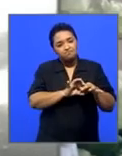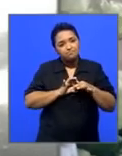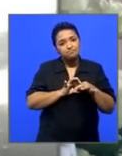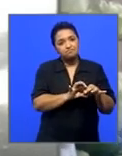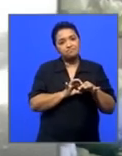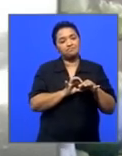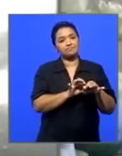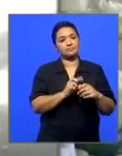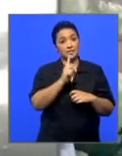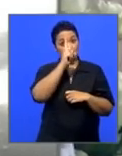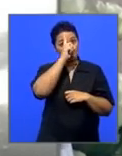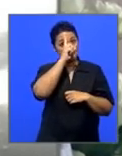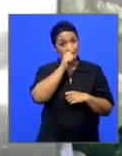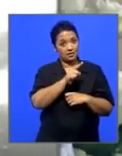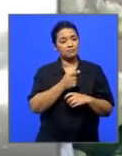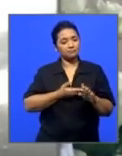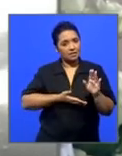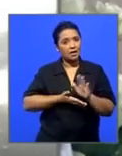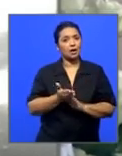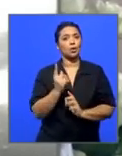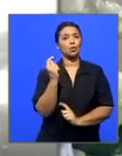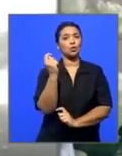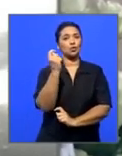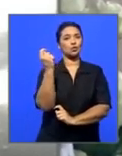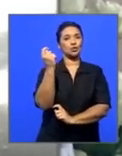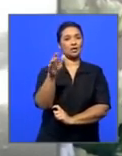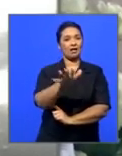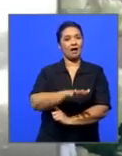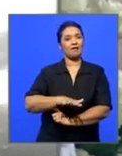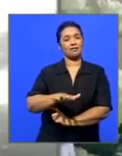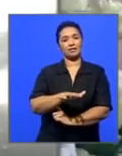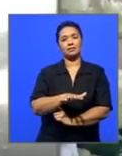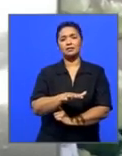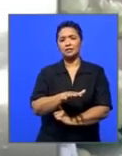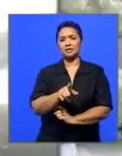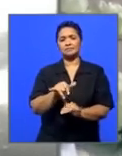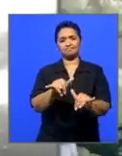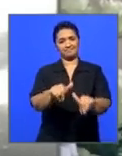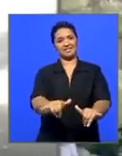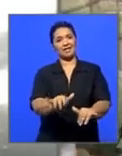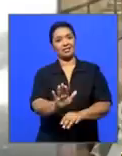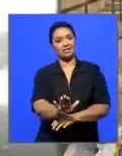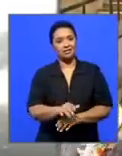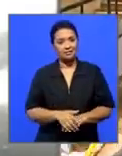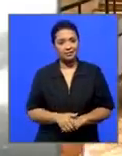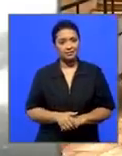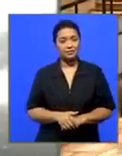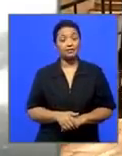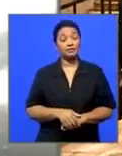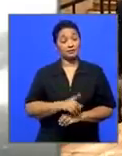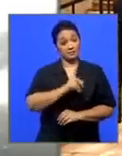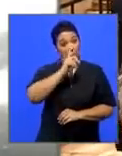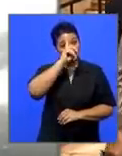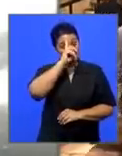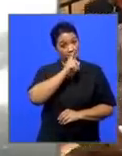is the one who went to the rural areas, spent a lot of time there. He's the one